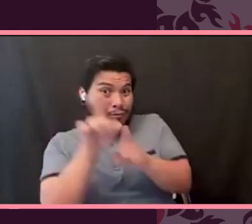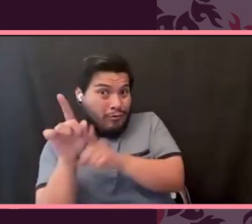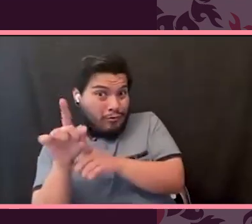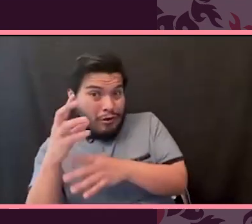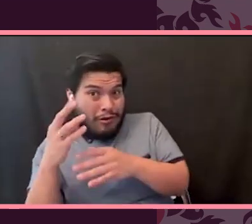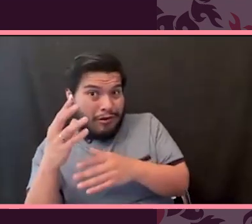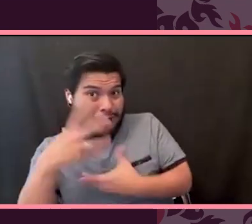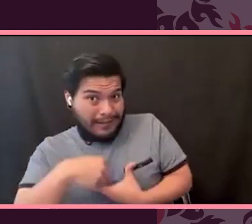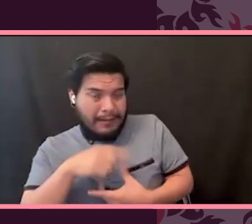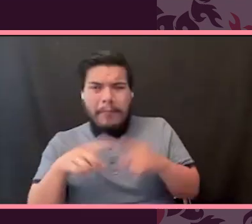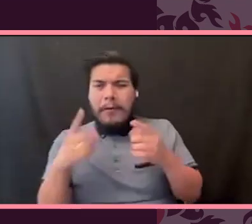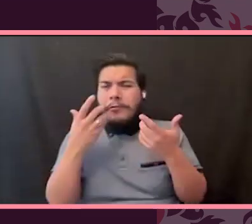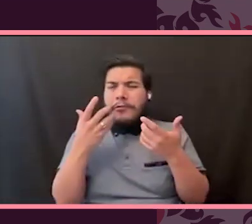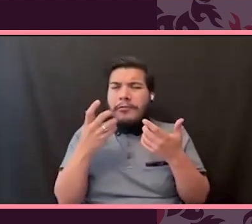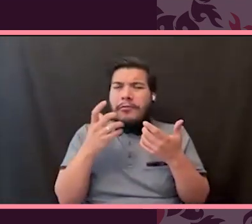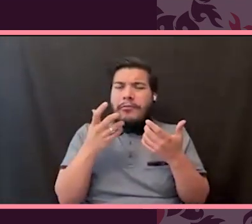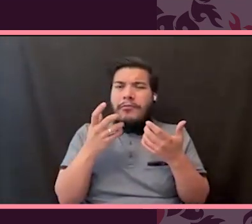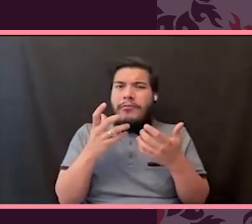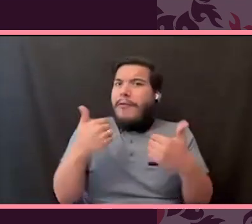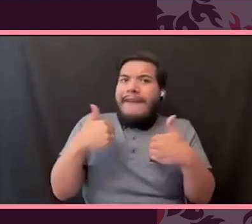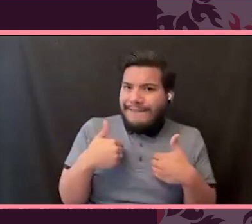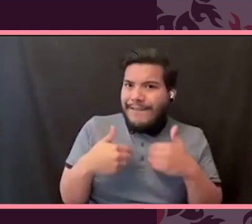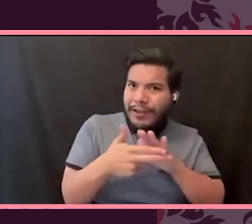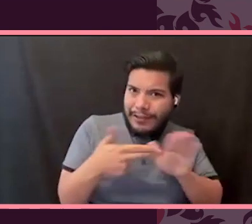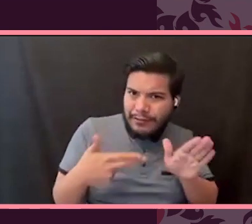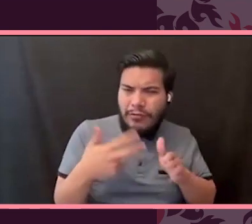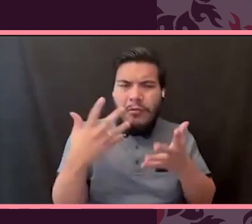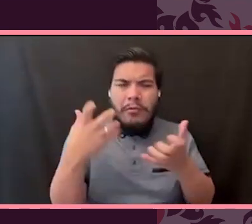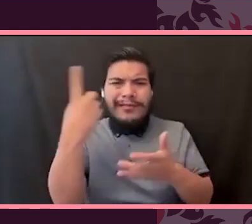quote diagnosis. So just wanted someone to speak to that.